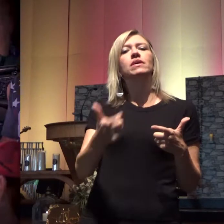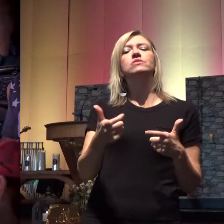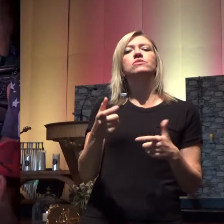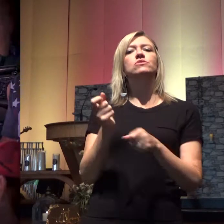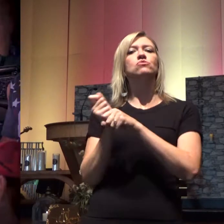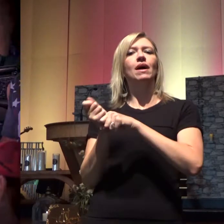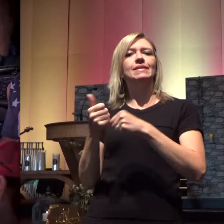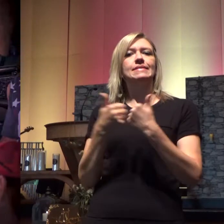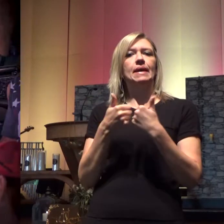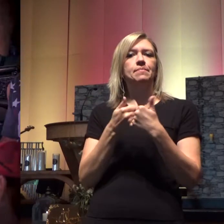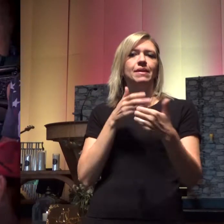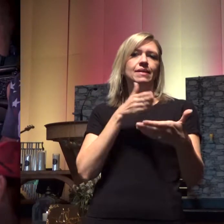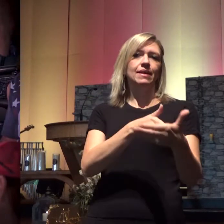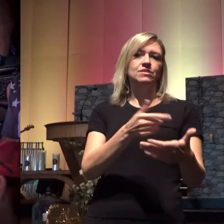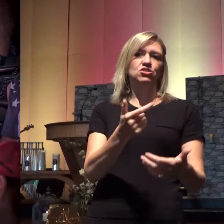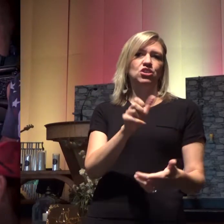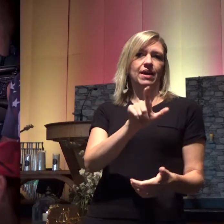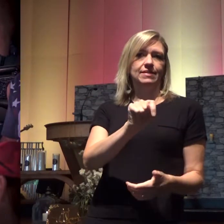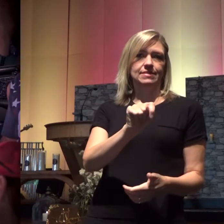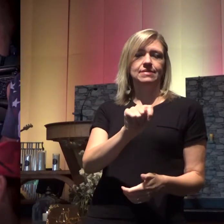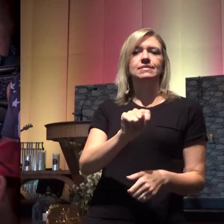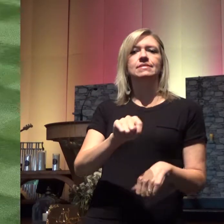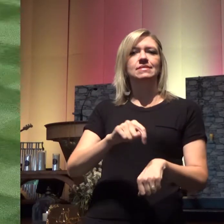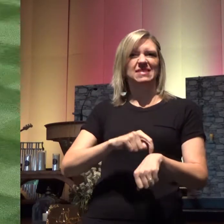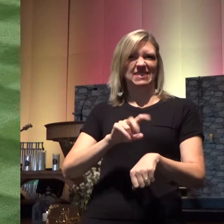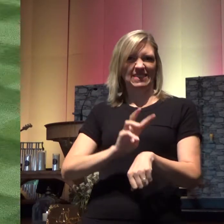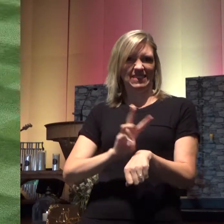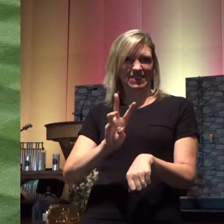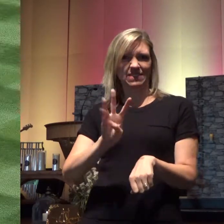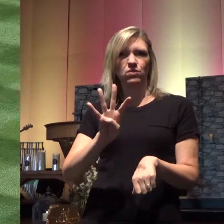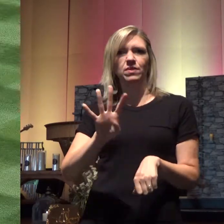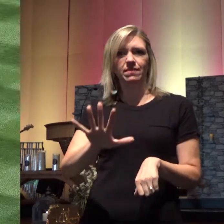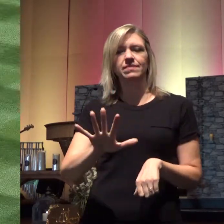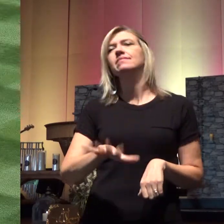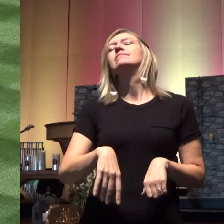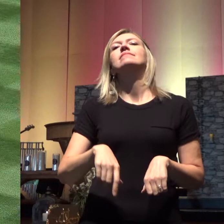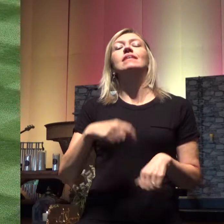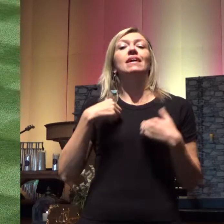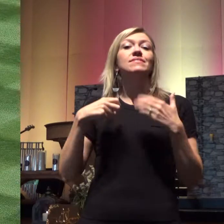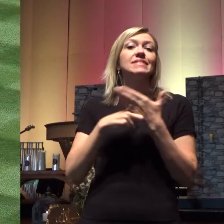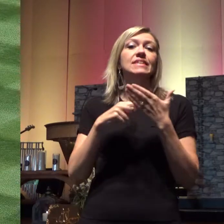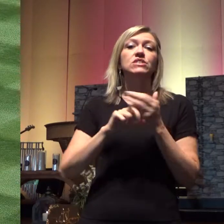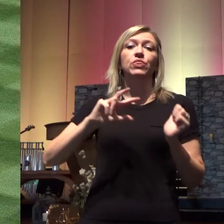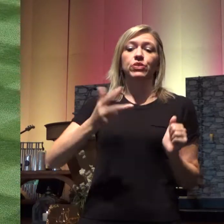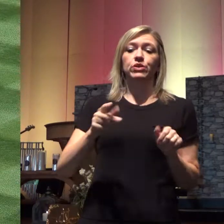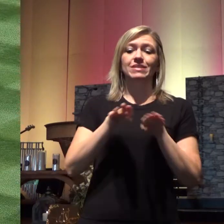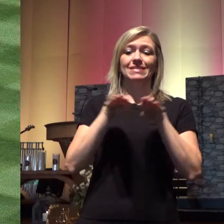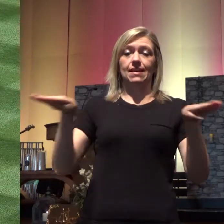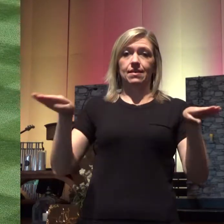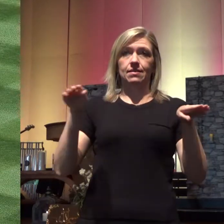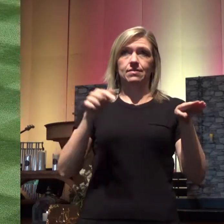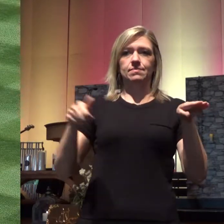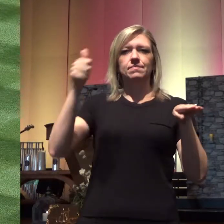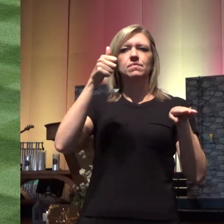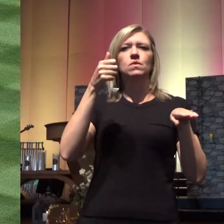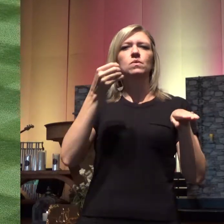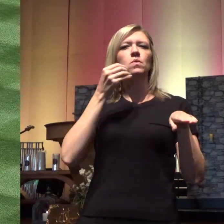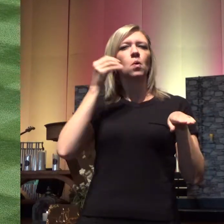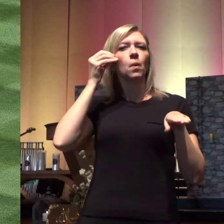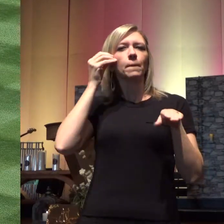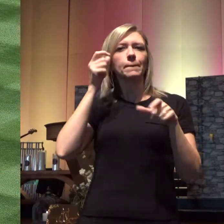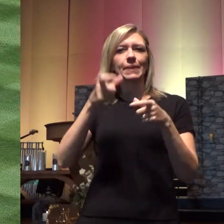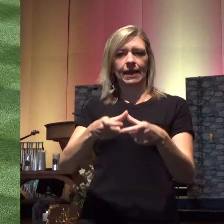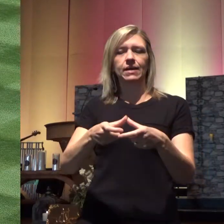Giants. 6:40 is first pitch, and the choir will be singing before that. We got tickets up on the third deck above home plate in the shade.